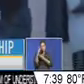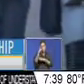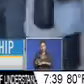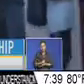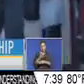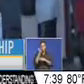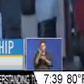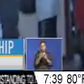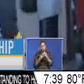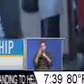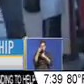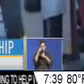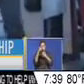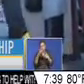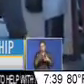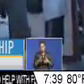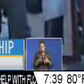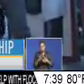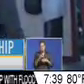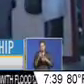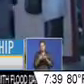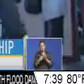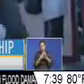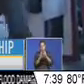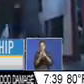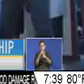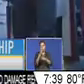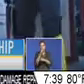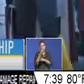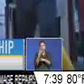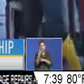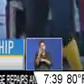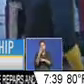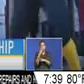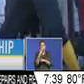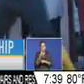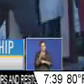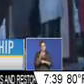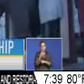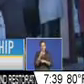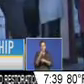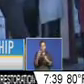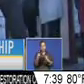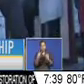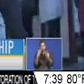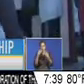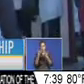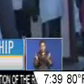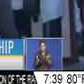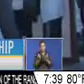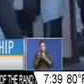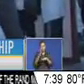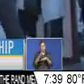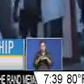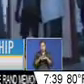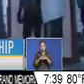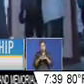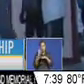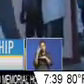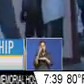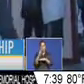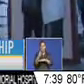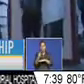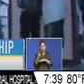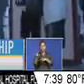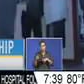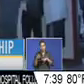Bahamian boxer, he says the support from the 242 has been overwhelming and is one of the major driving forces on his journey for the World